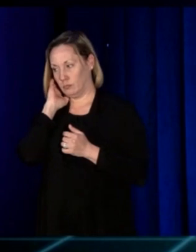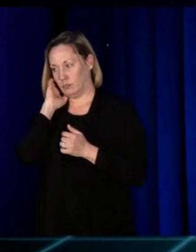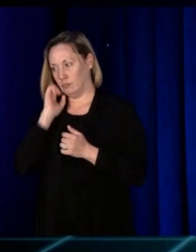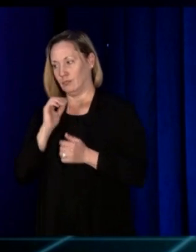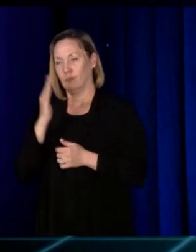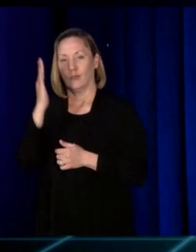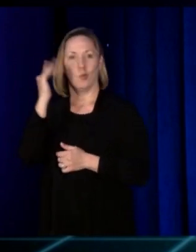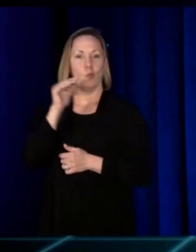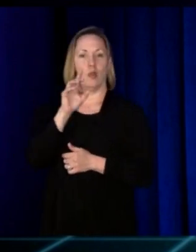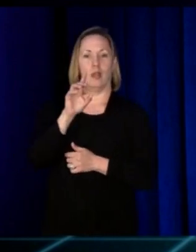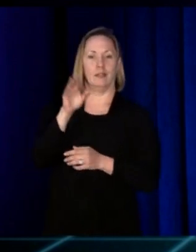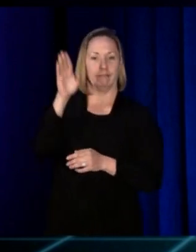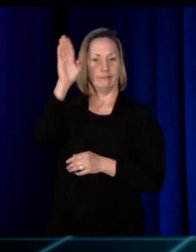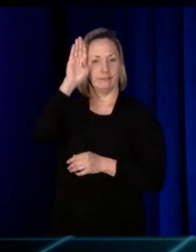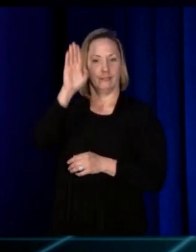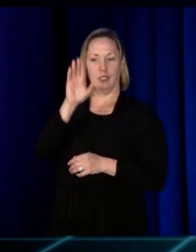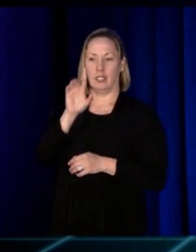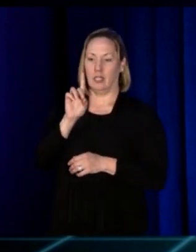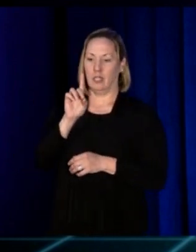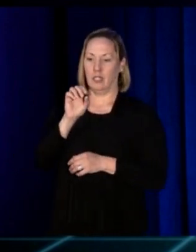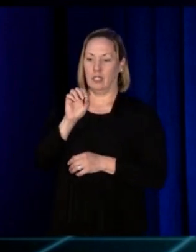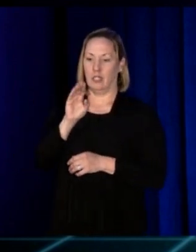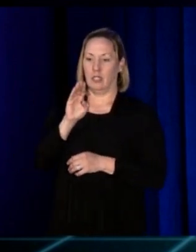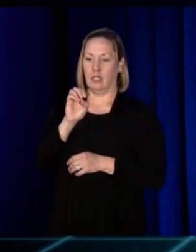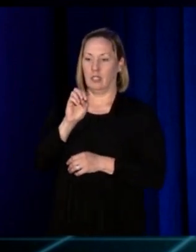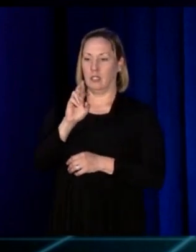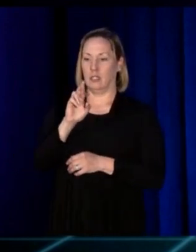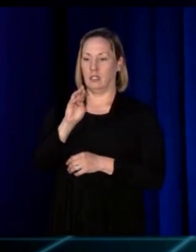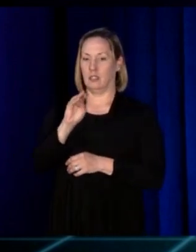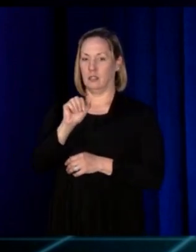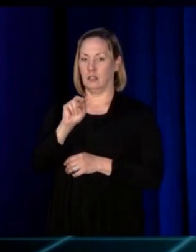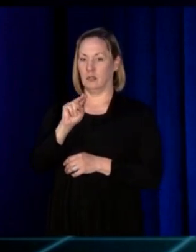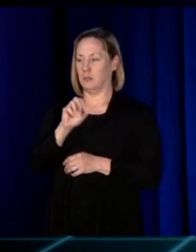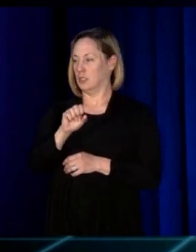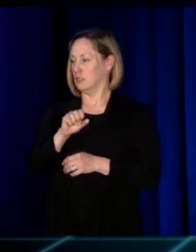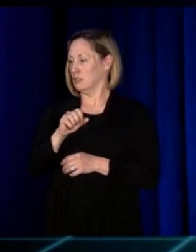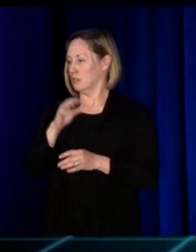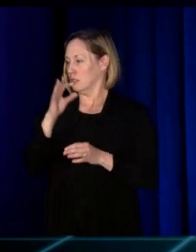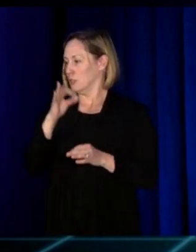Dobermans are choosing to side with Kenny.